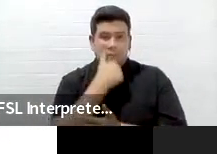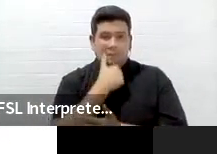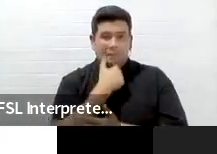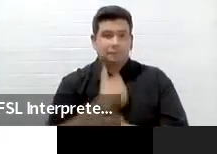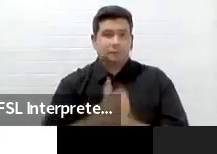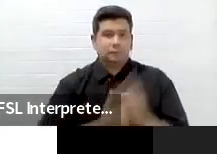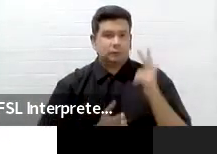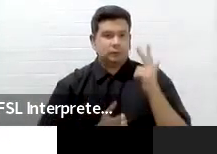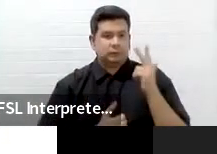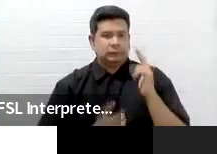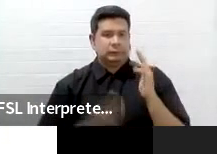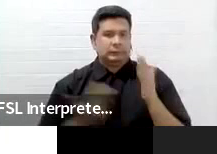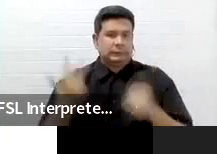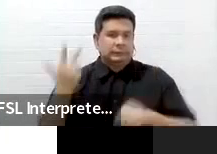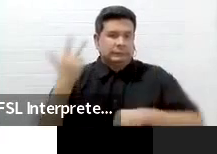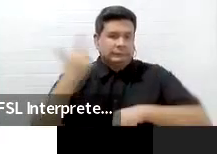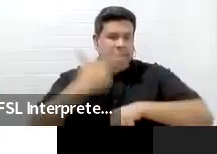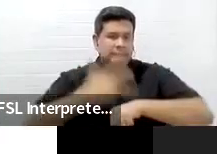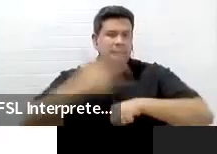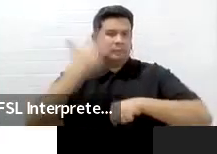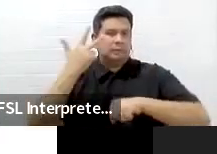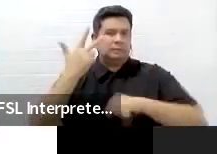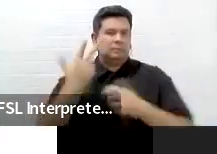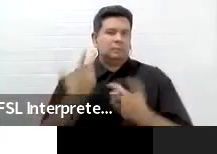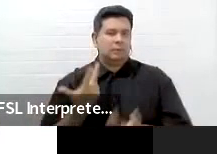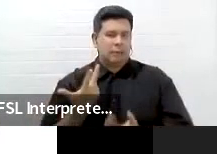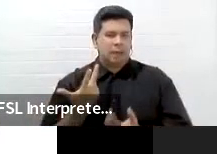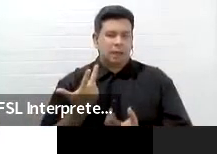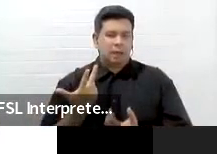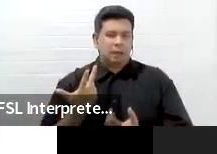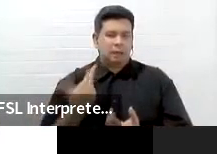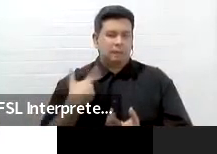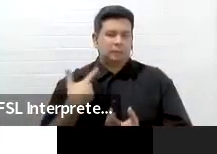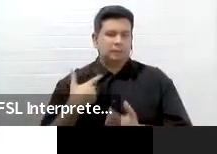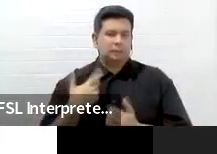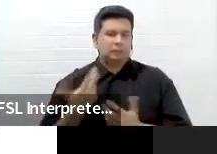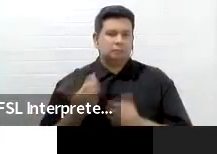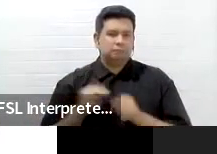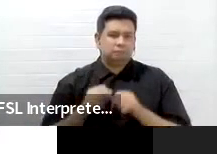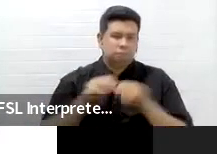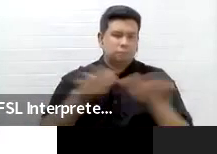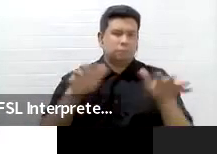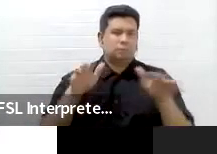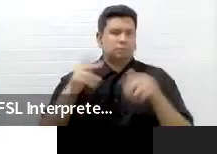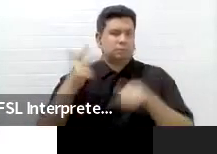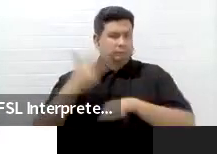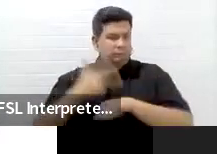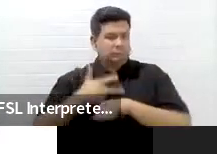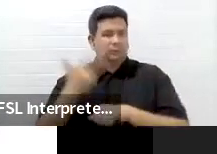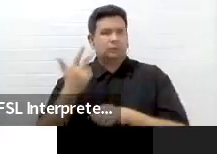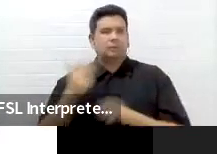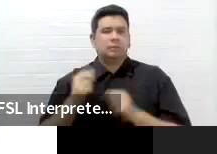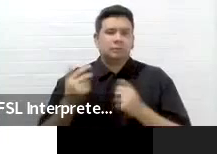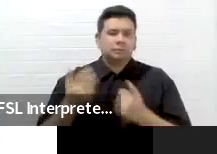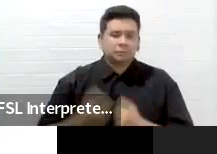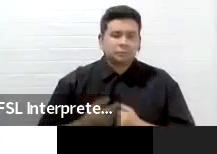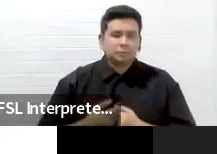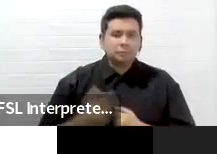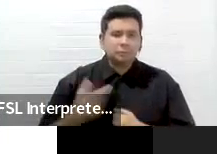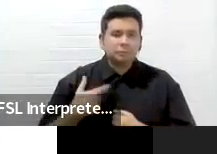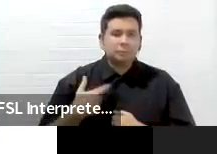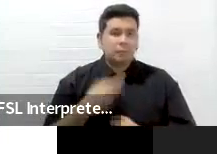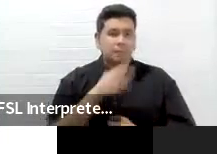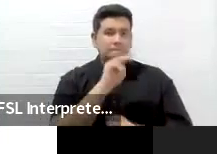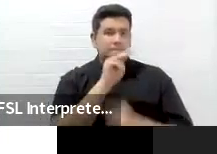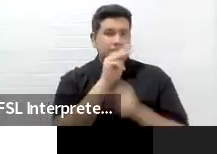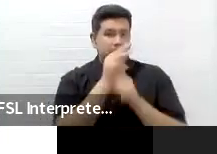It happened in surges and waves. The May to June pandemic was relatively milder